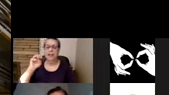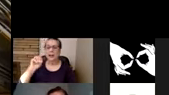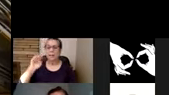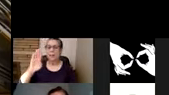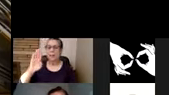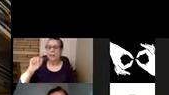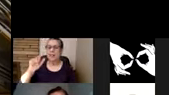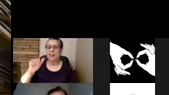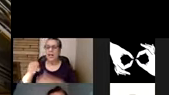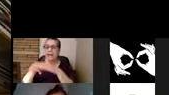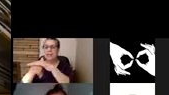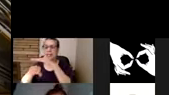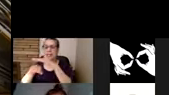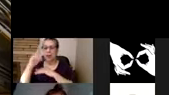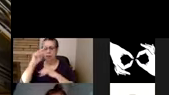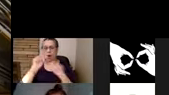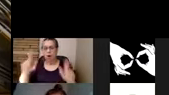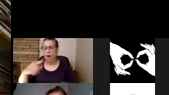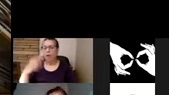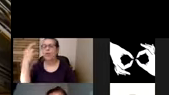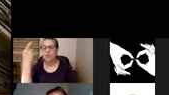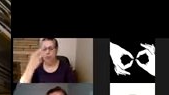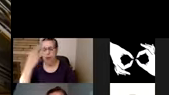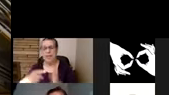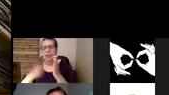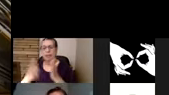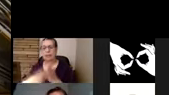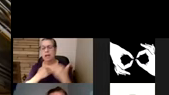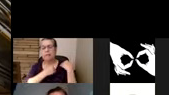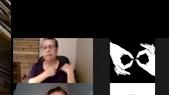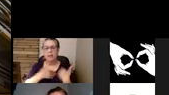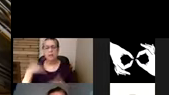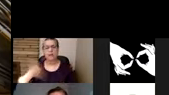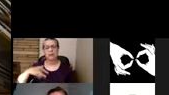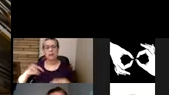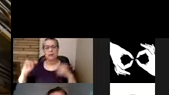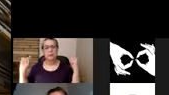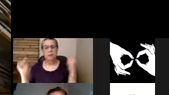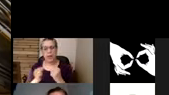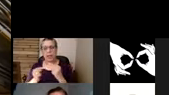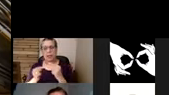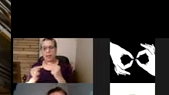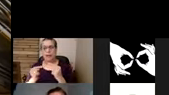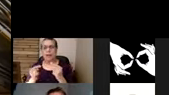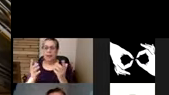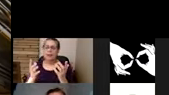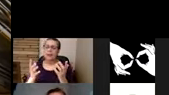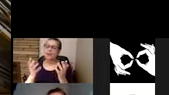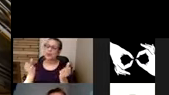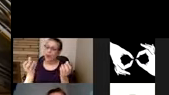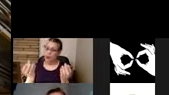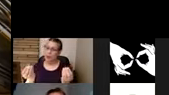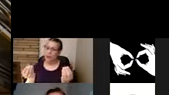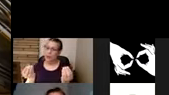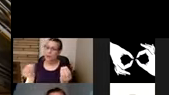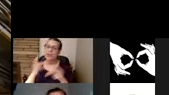everybody. We recognize fares are at times a burden. Unfortunately, they do fund an awful lot of our service too. So